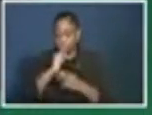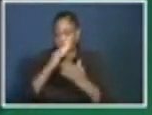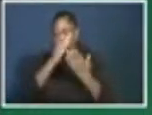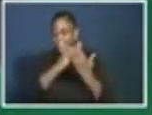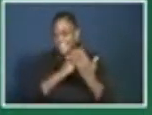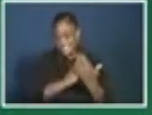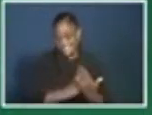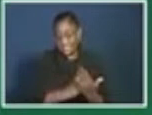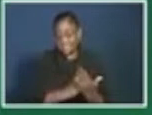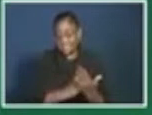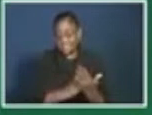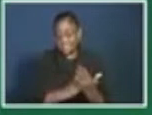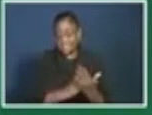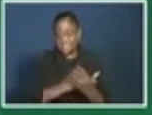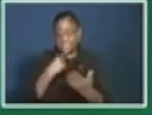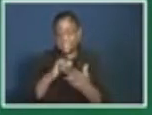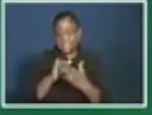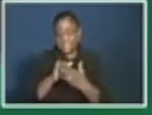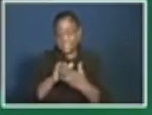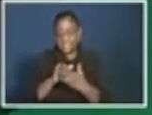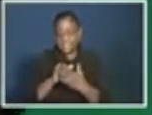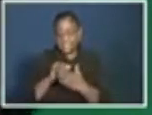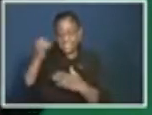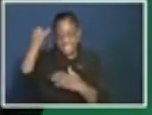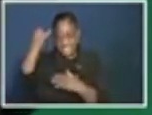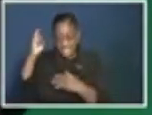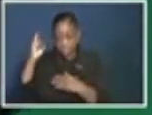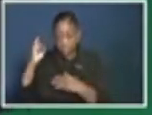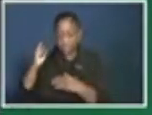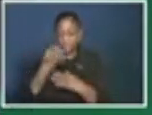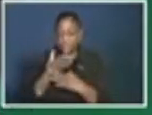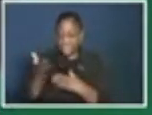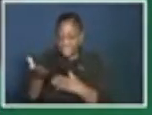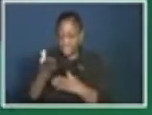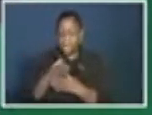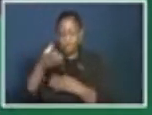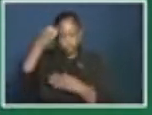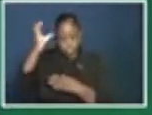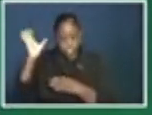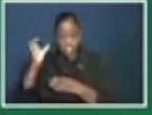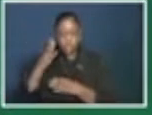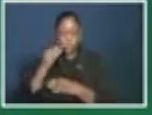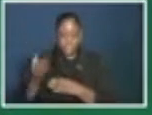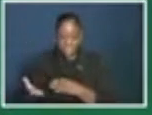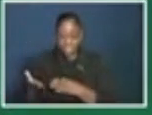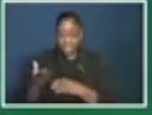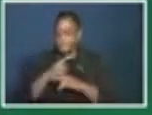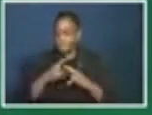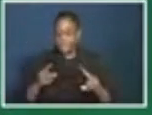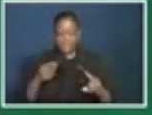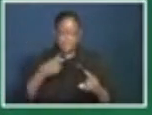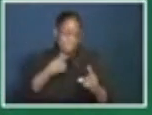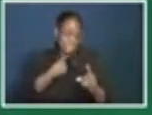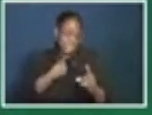Former Prime Minister Ingram was present. Former Prime Minister Christie was present. And only myself